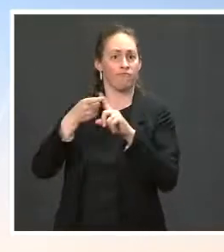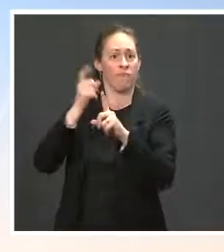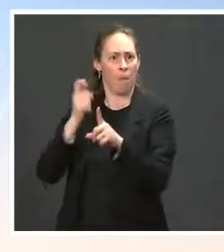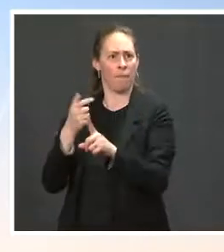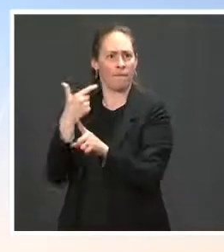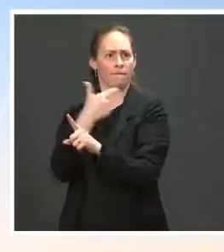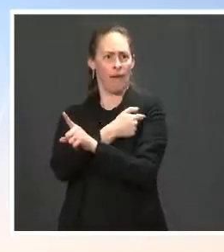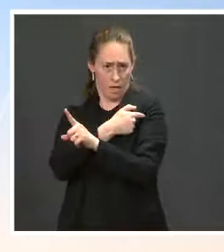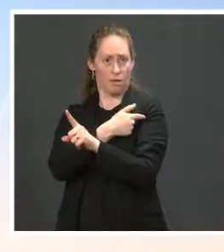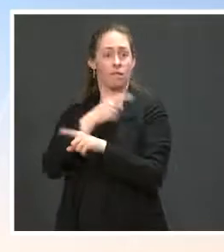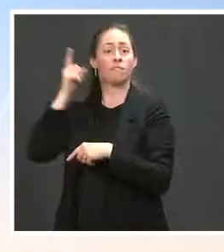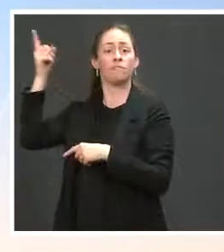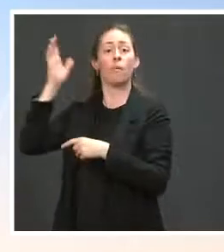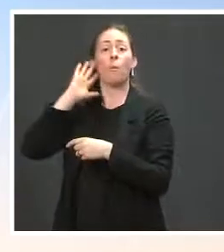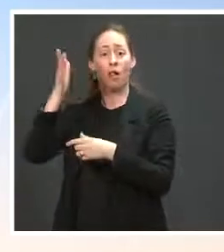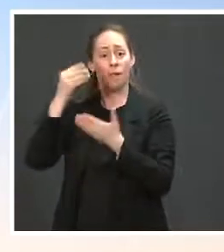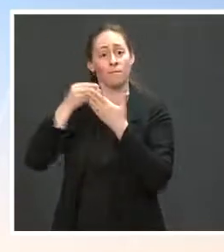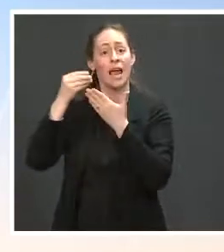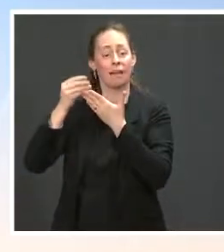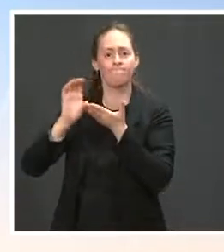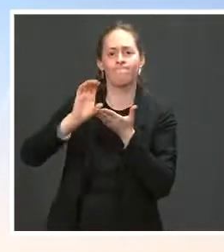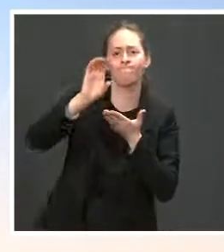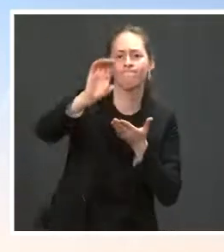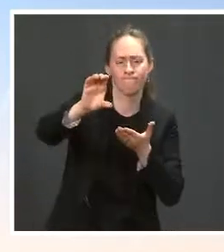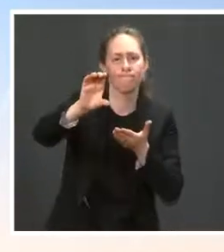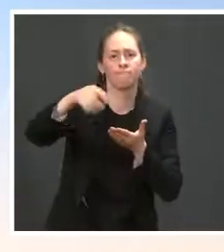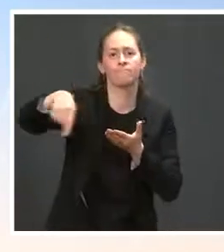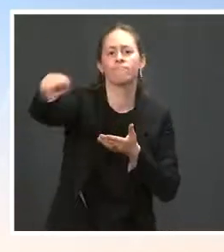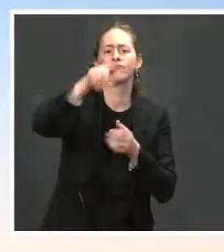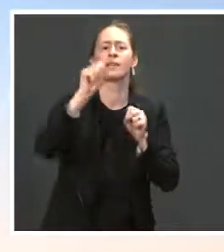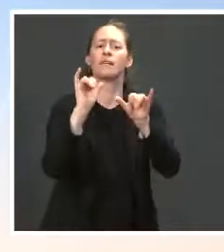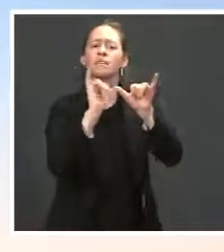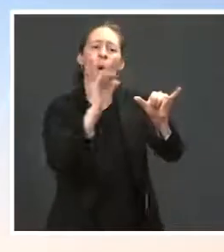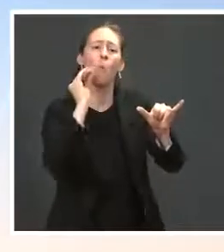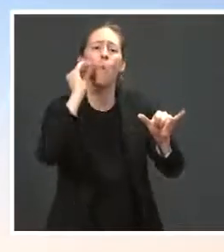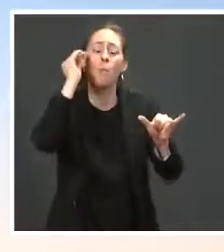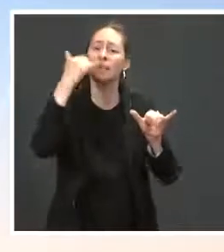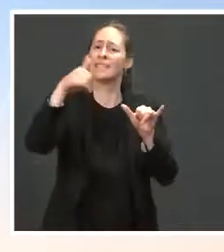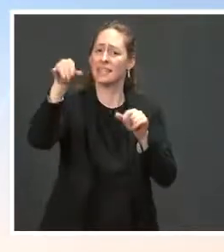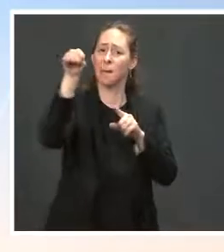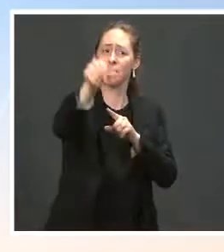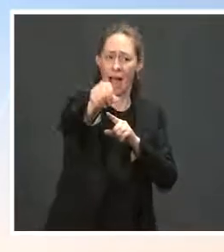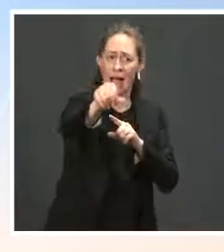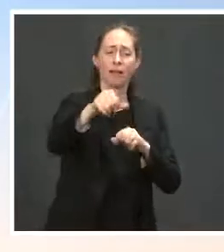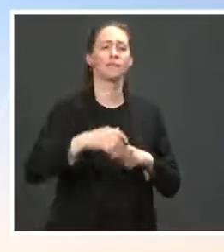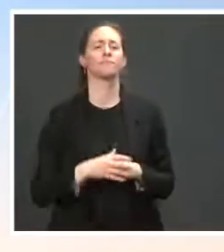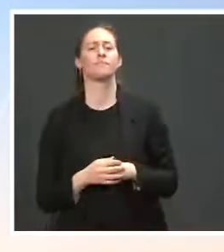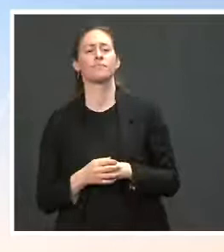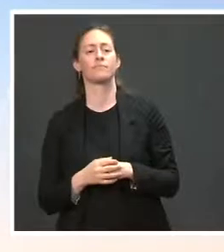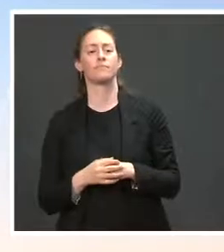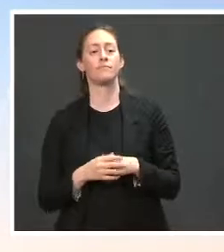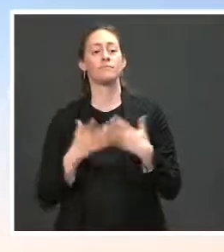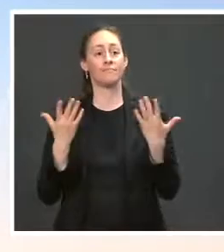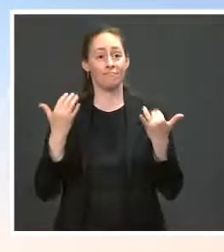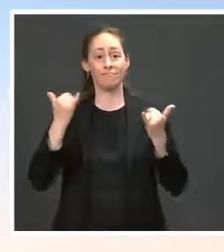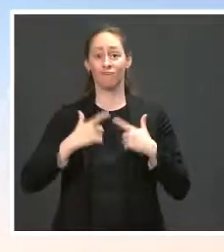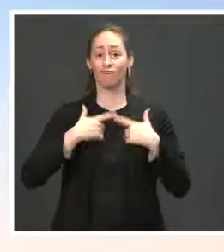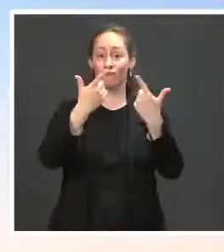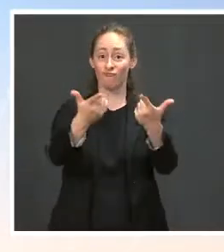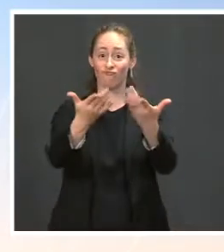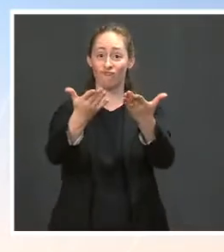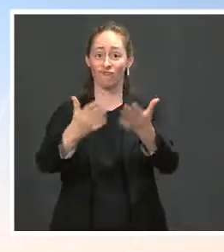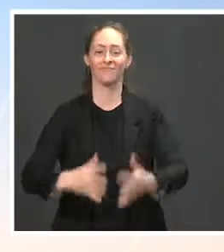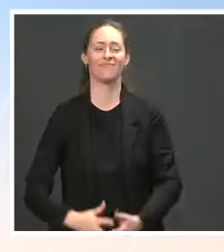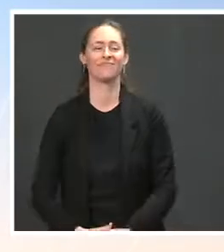additional steps to help get their employees and communities vaccinated. With that, Amar, why don't you kick us off? DOJ announced